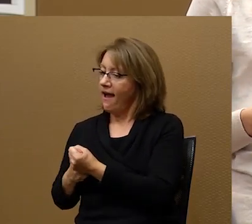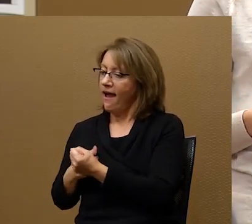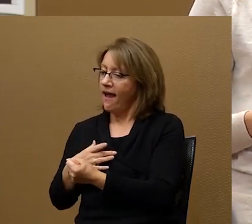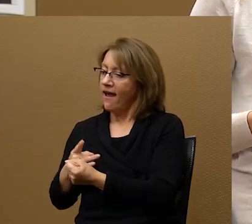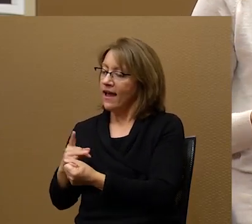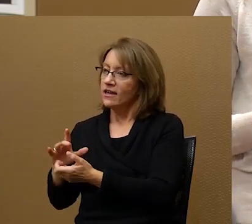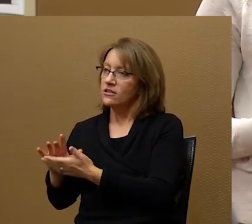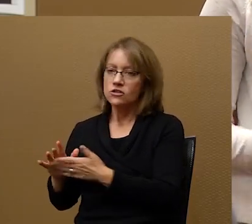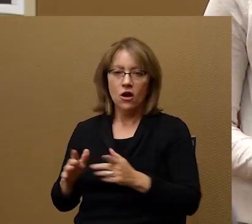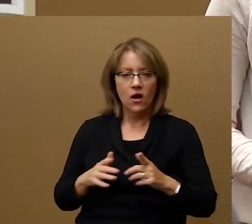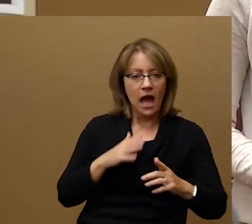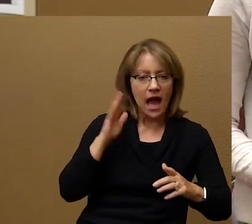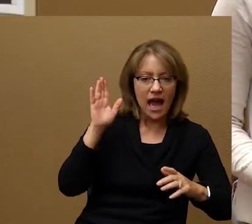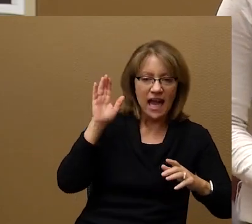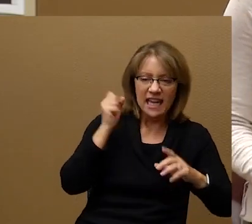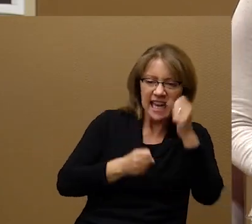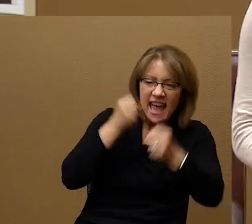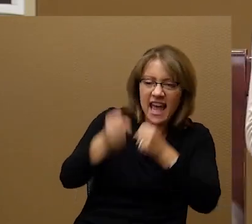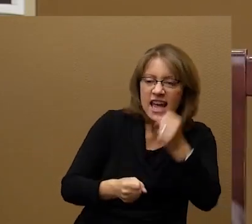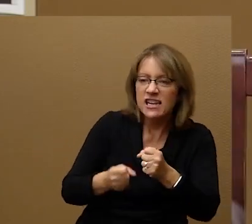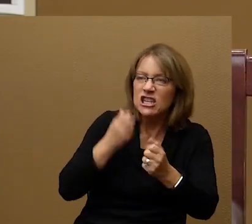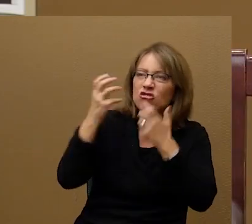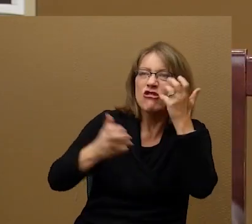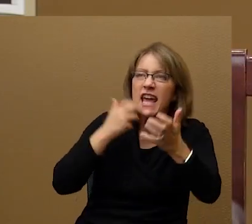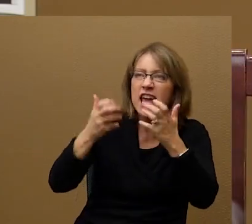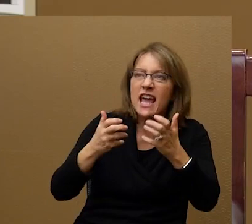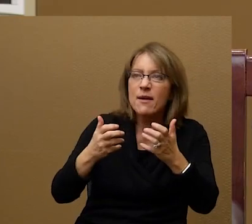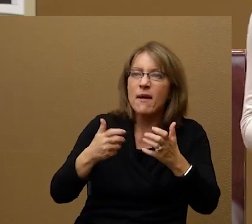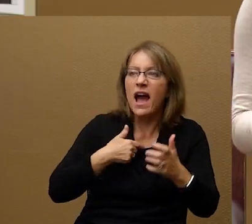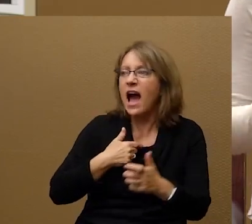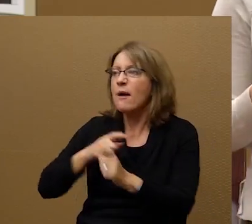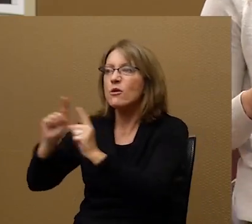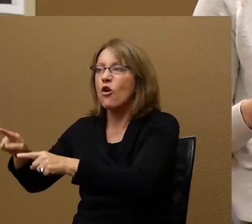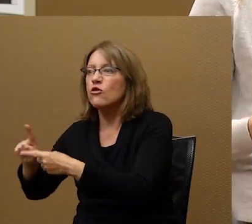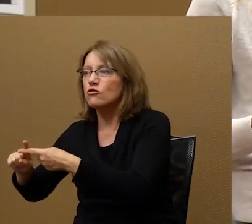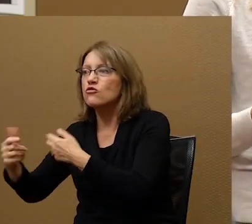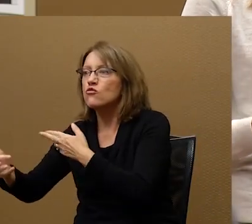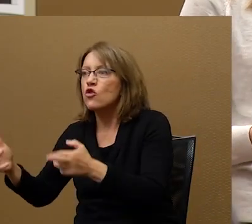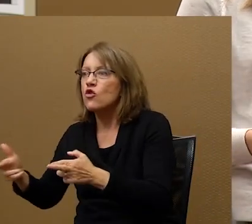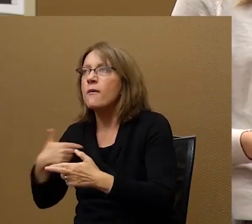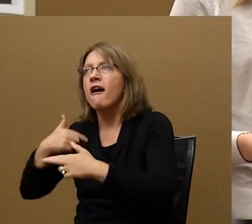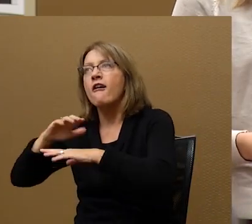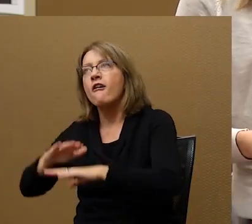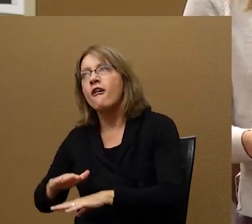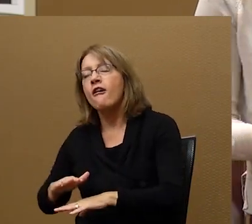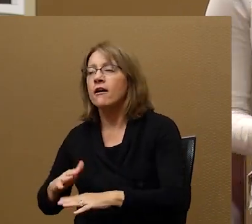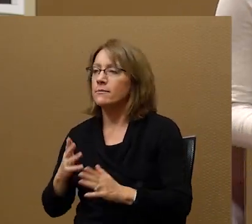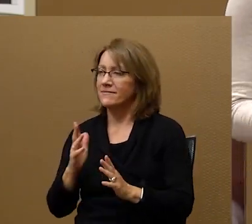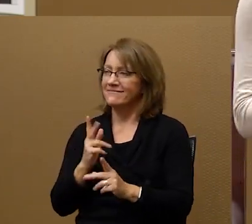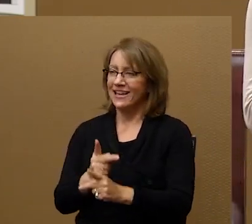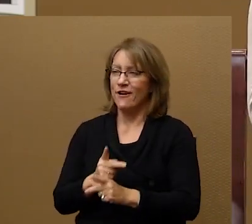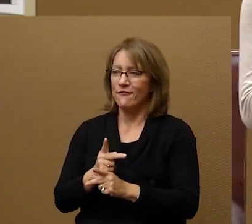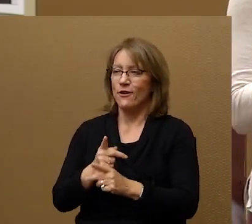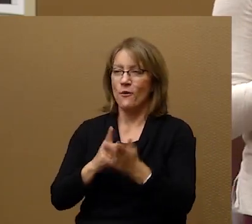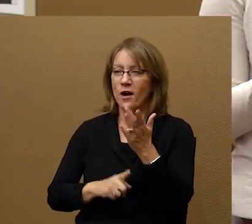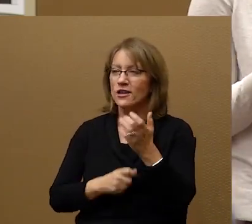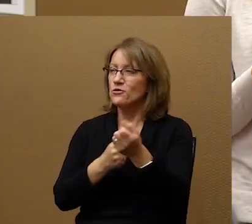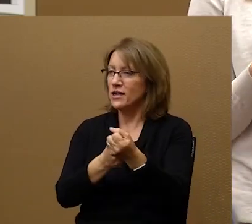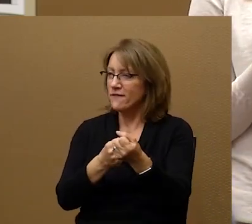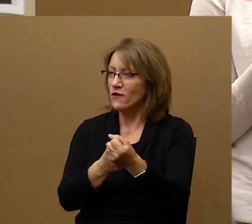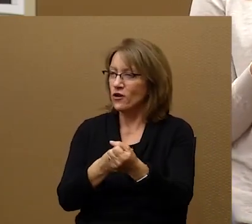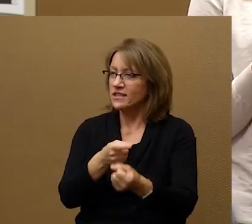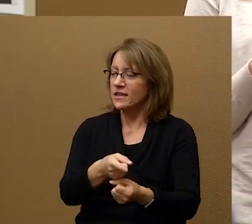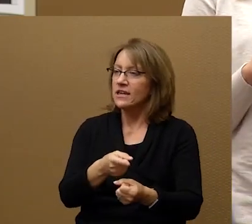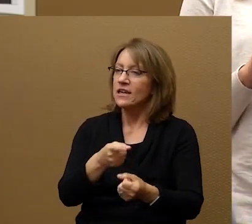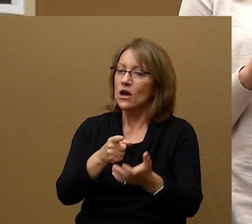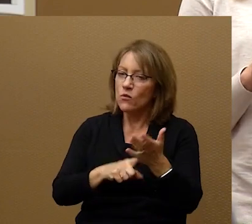hitting and screaming. So we just have to be careful with what reinforcement we're giving them, and also just what their